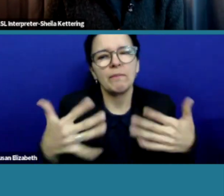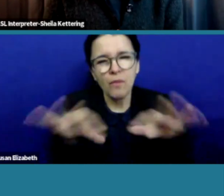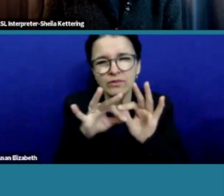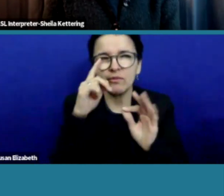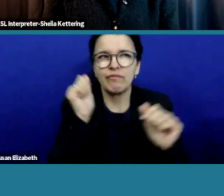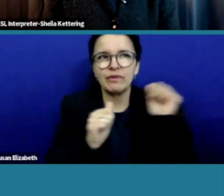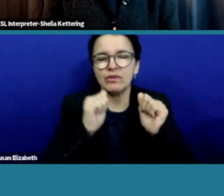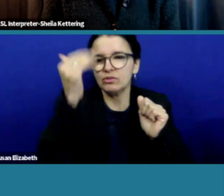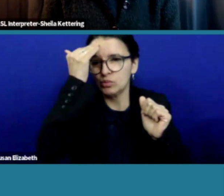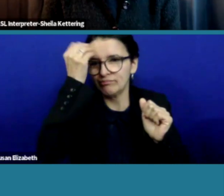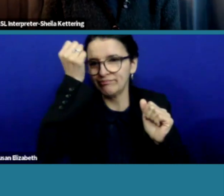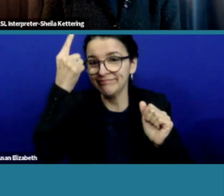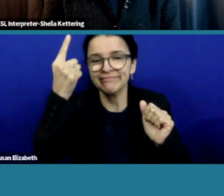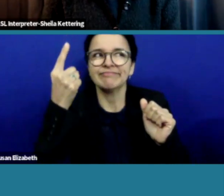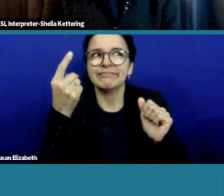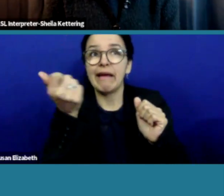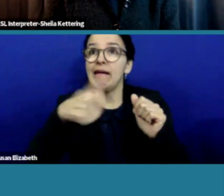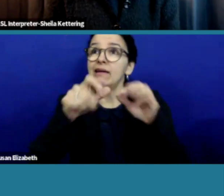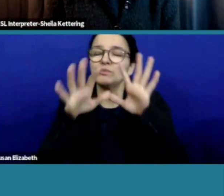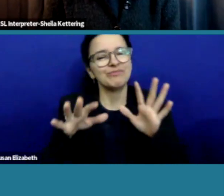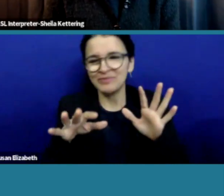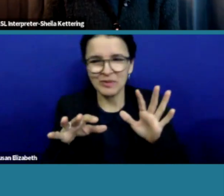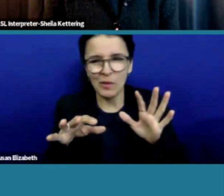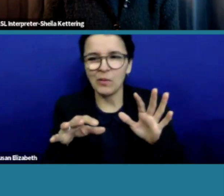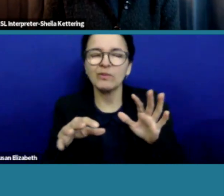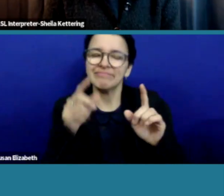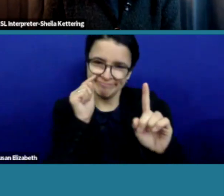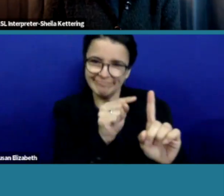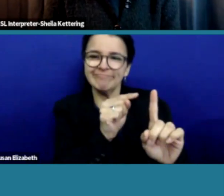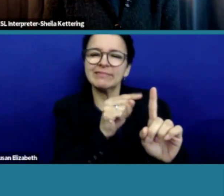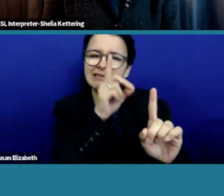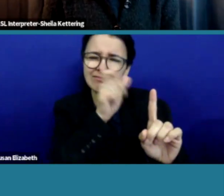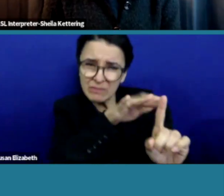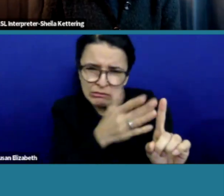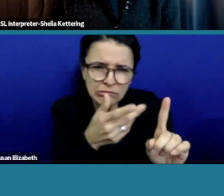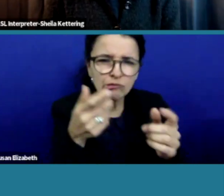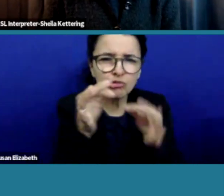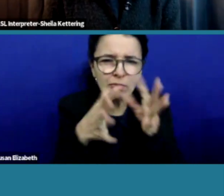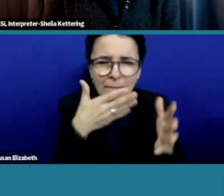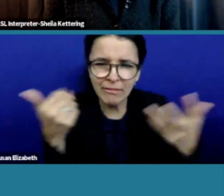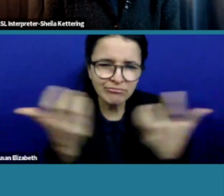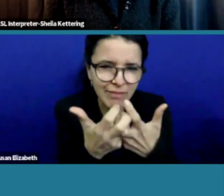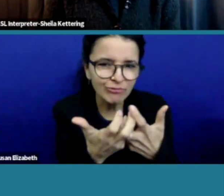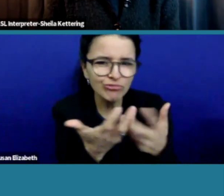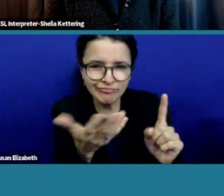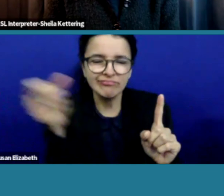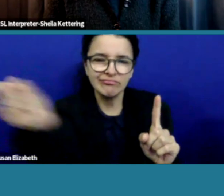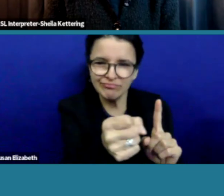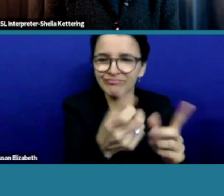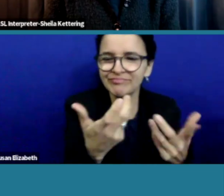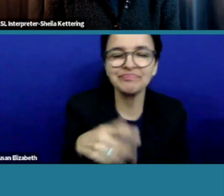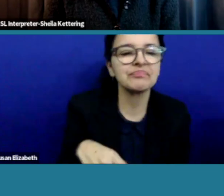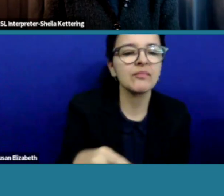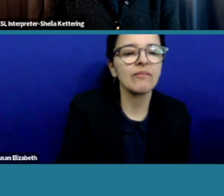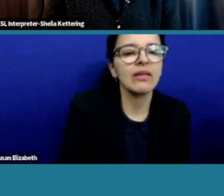and if it's a musical, we want an interpreter who has musical skills that can do a better job. We want